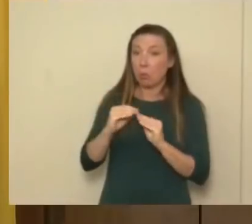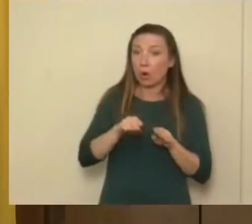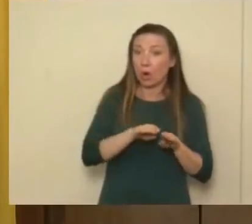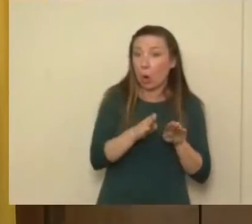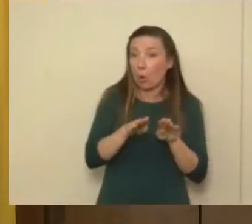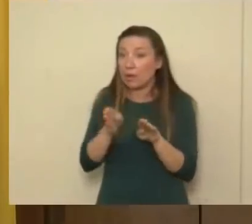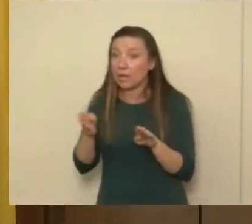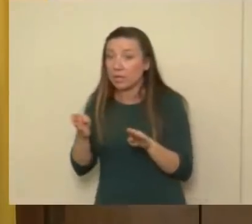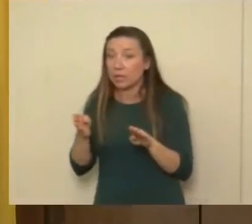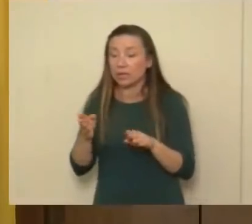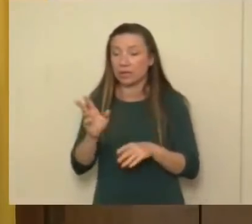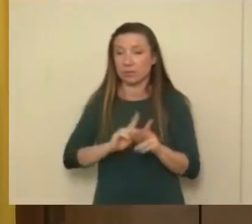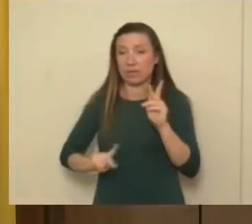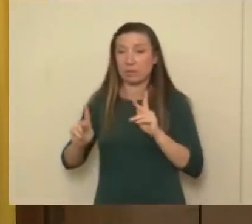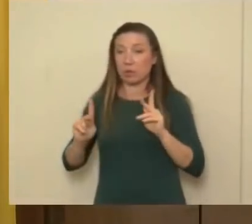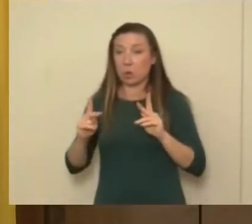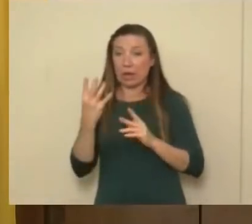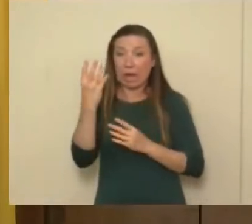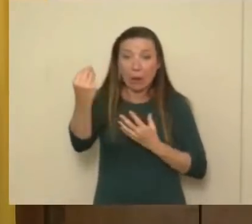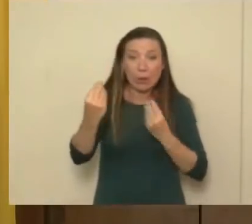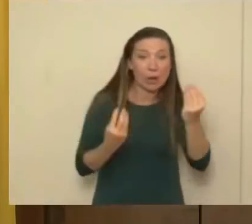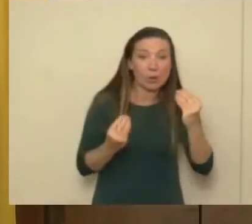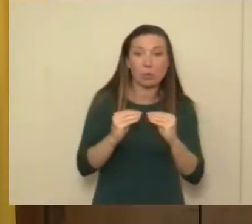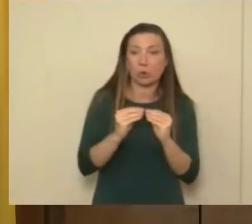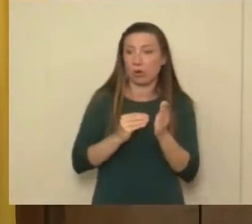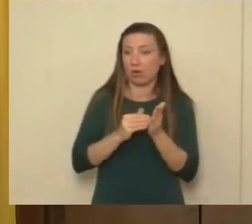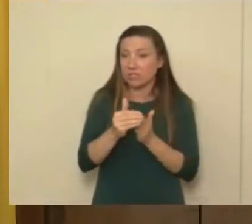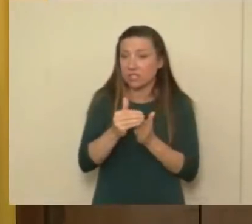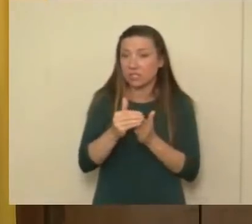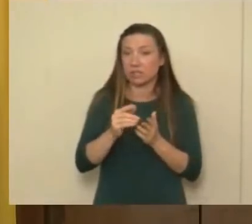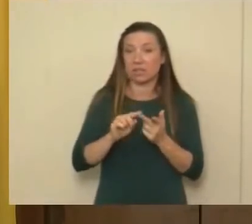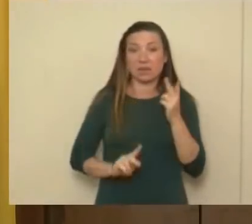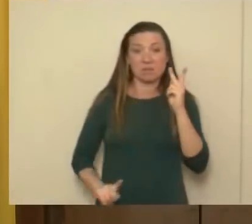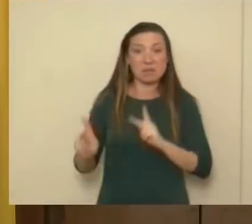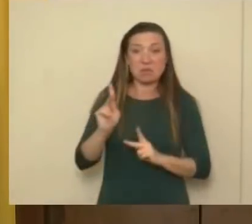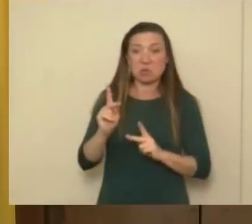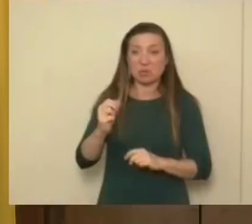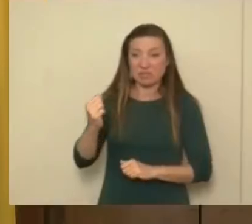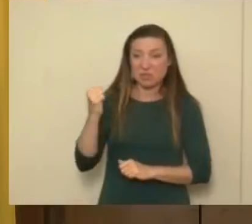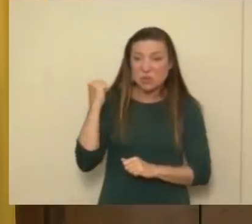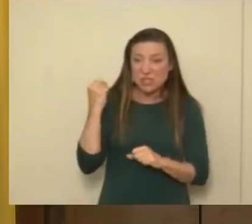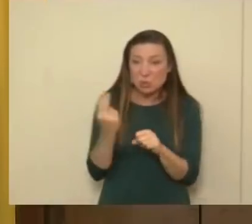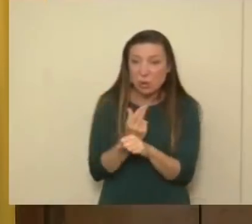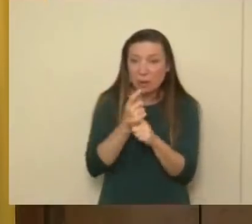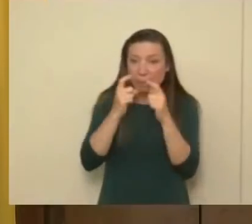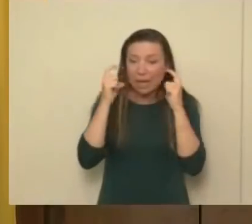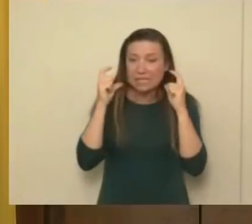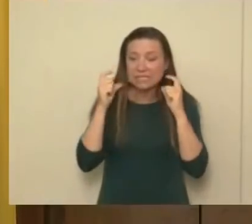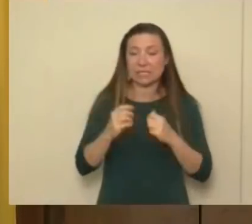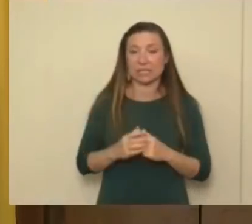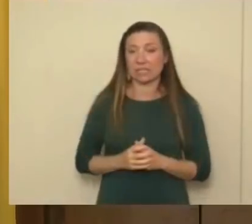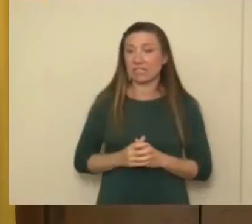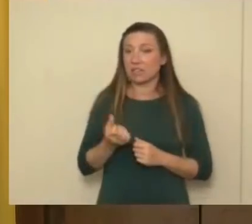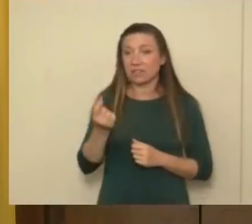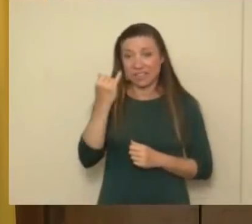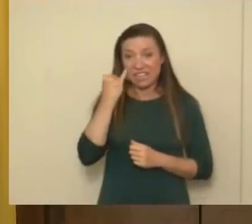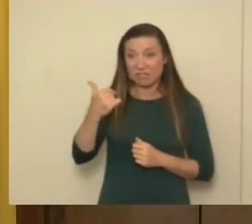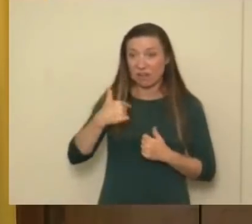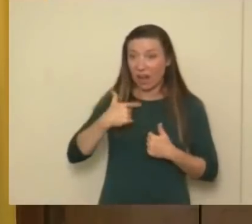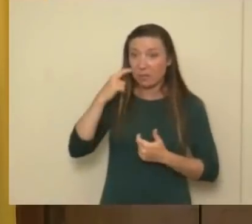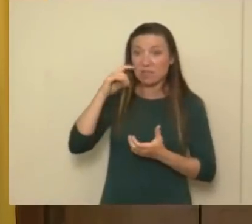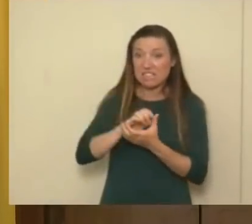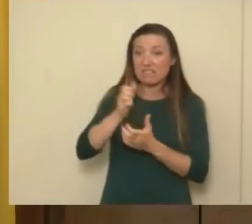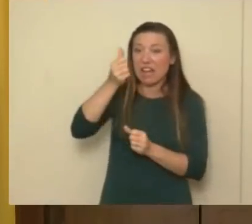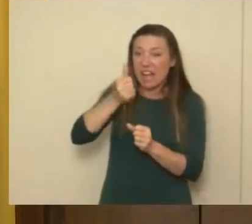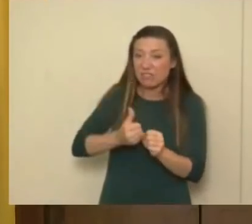not very mask compliant. If I were, without investigating, to believe every single complaint that comes in